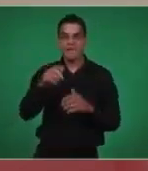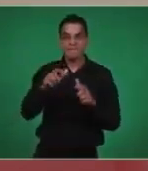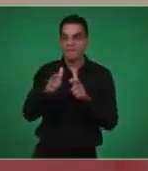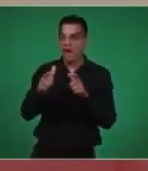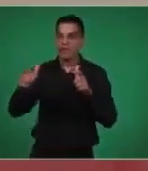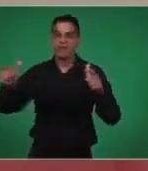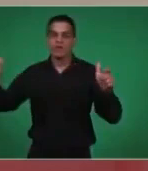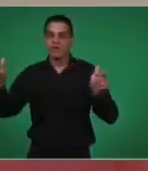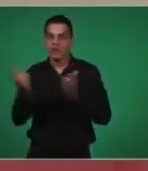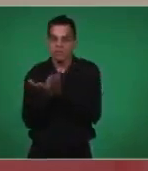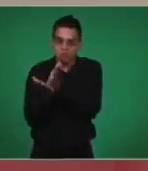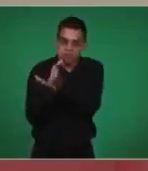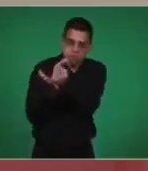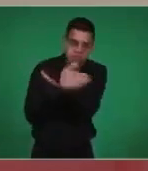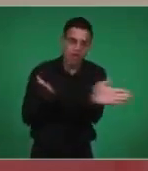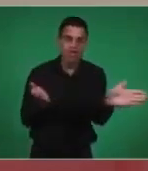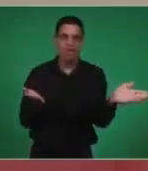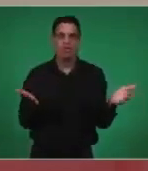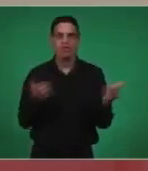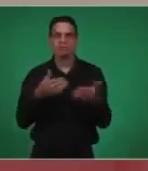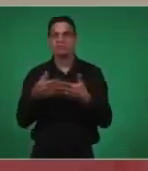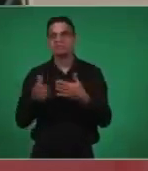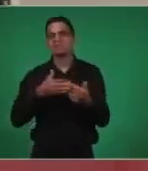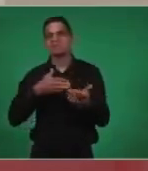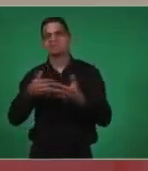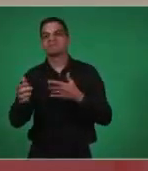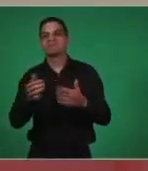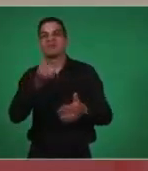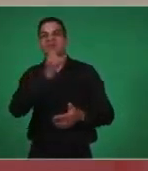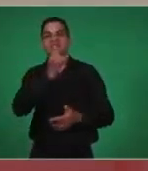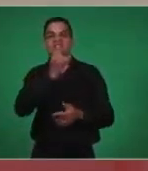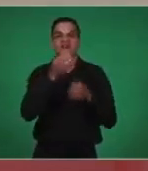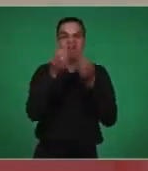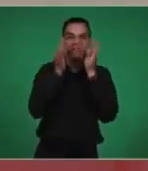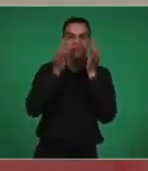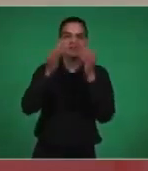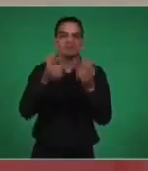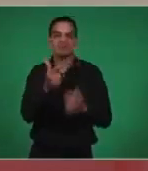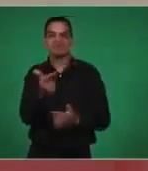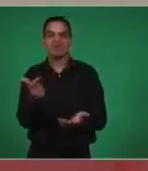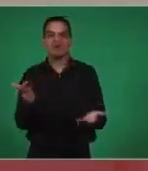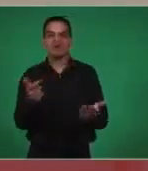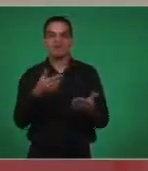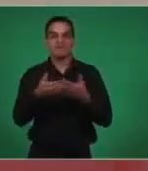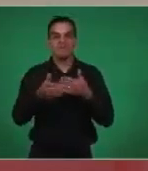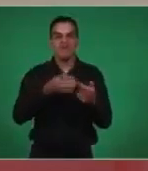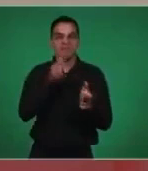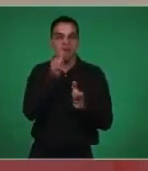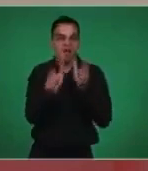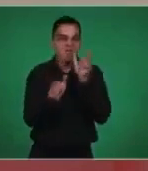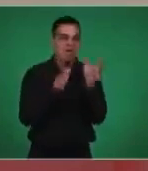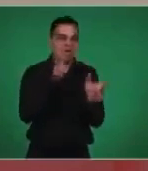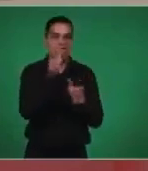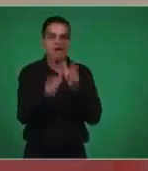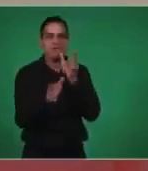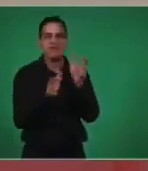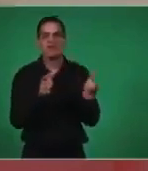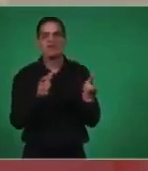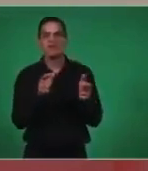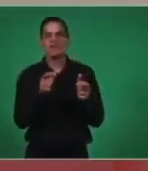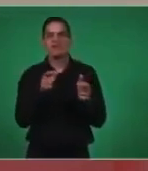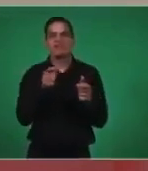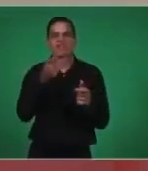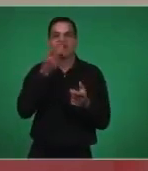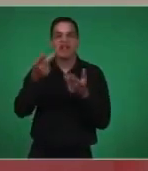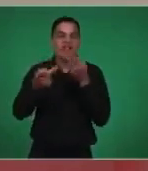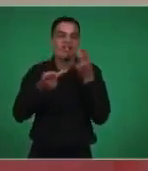they ended up not paying attention. They say obscene words, and they're using